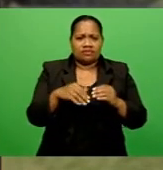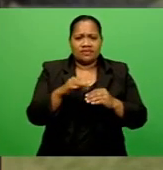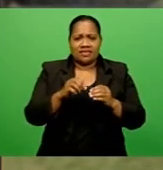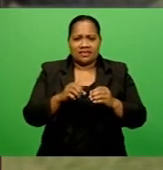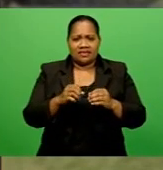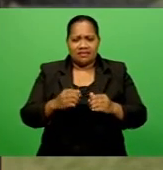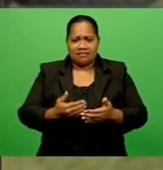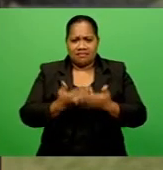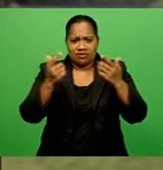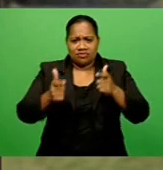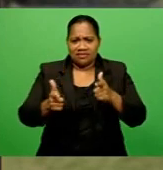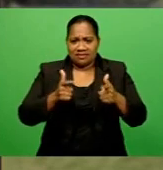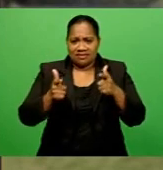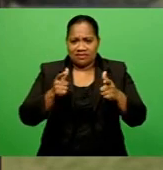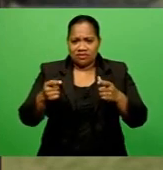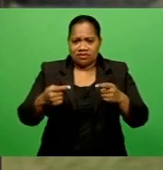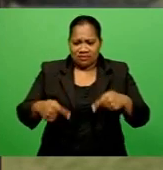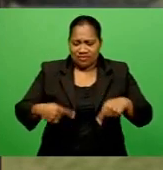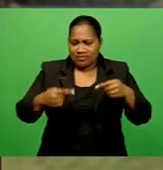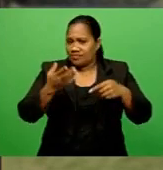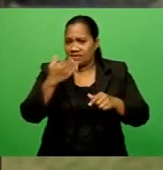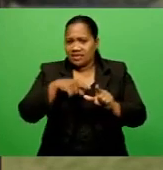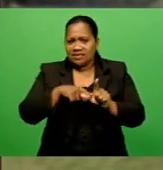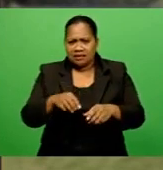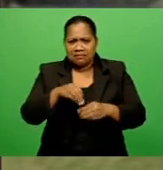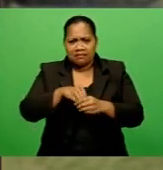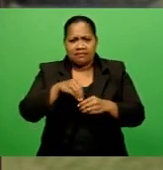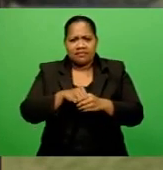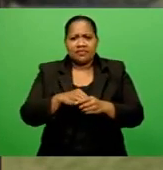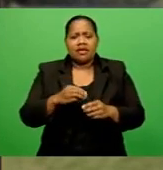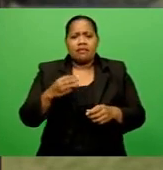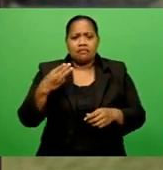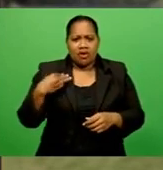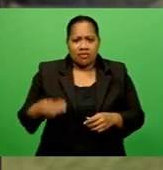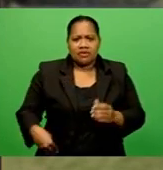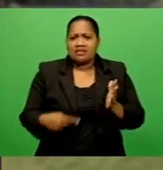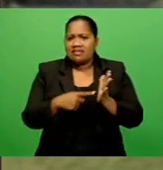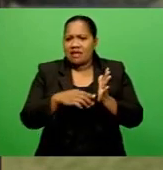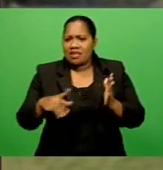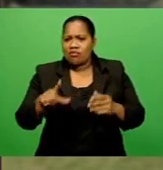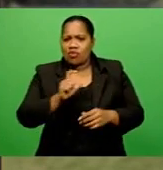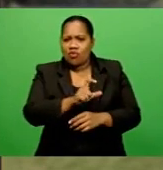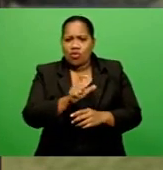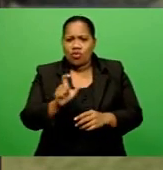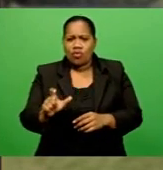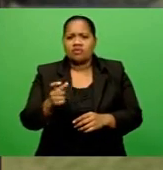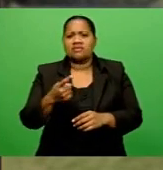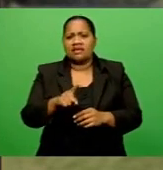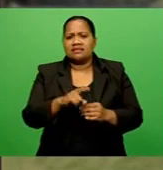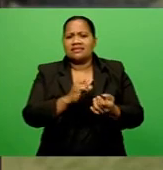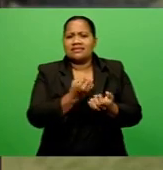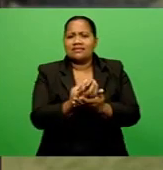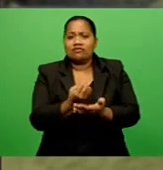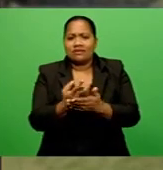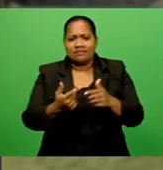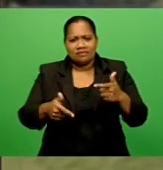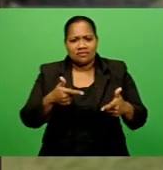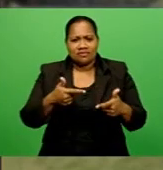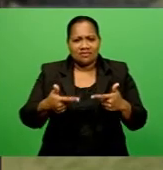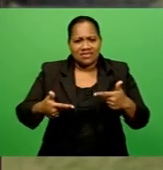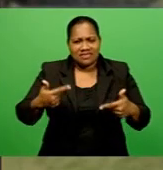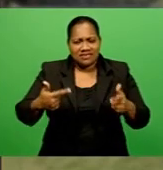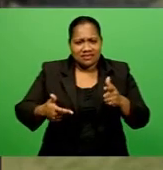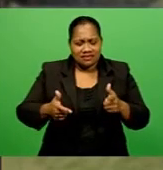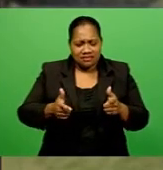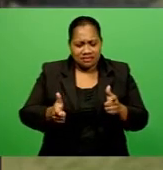Sevens tournaments last year, including the Marist, Tambandamu, Coral Coast and Sabu Sabu Sevens, this won't be its first time